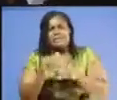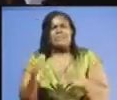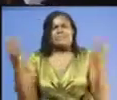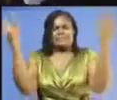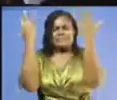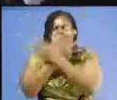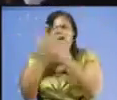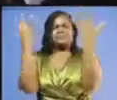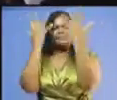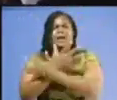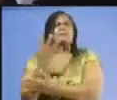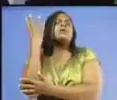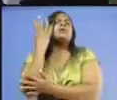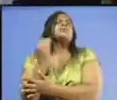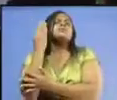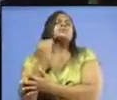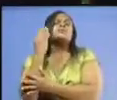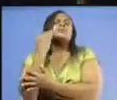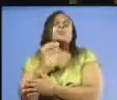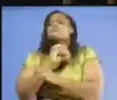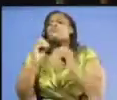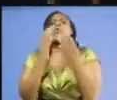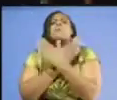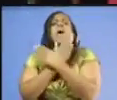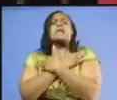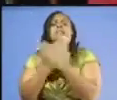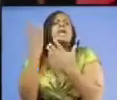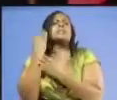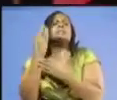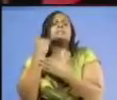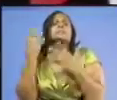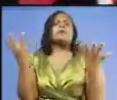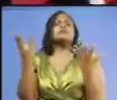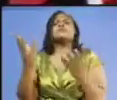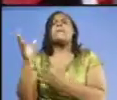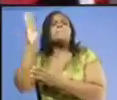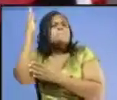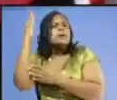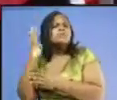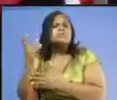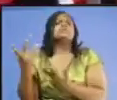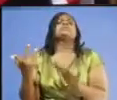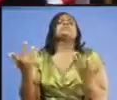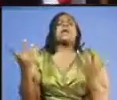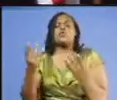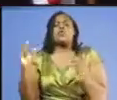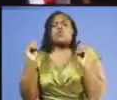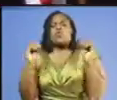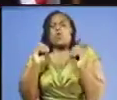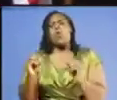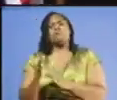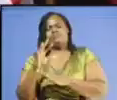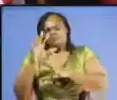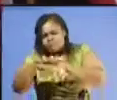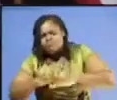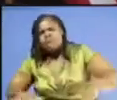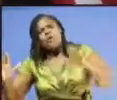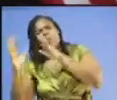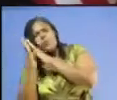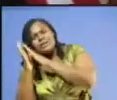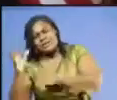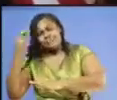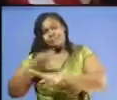darkness be over me, my rest a stone. You must have read Bob Marley's song, cold ground is my bed and